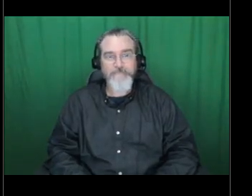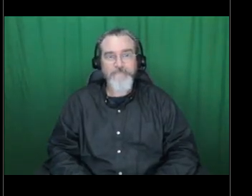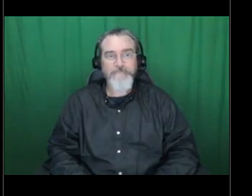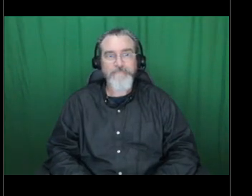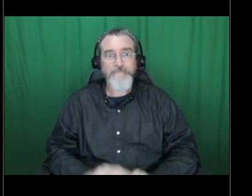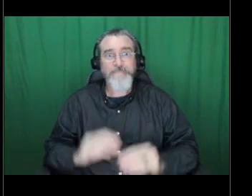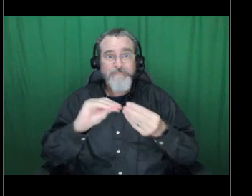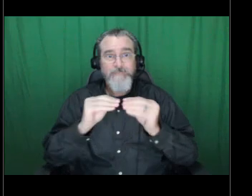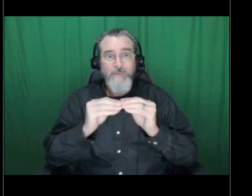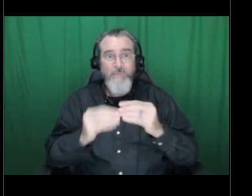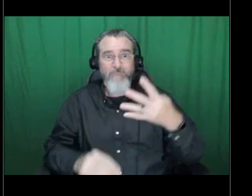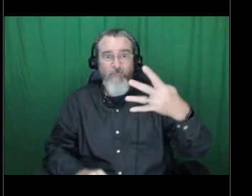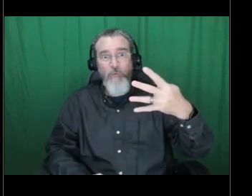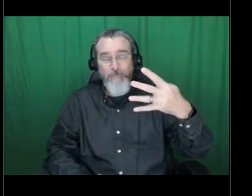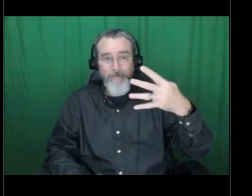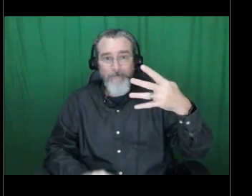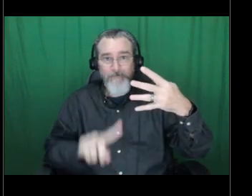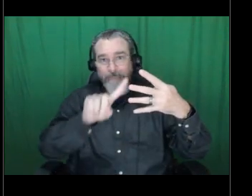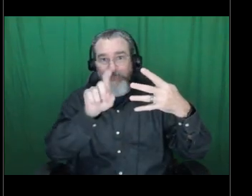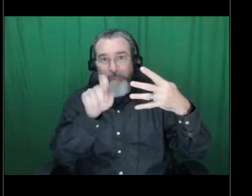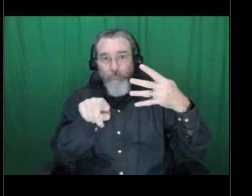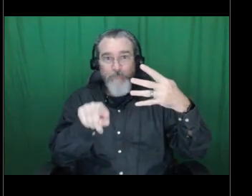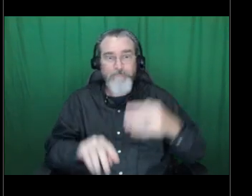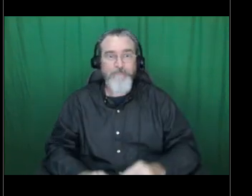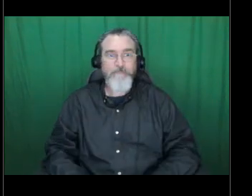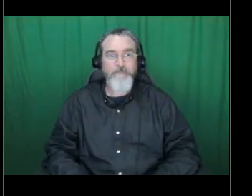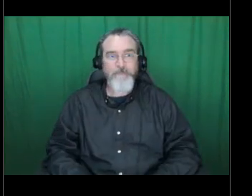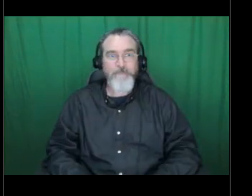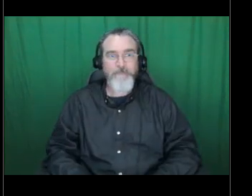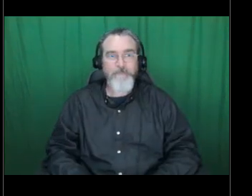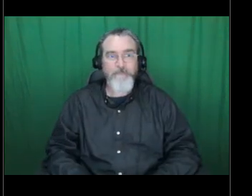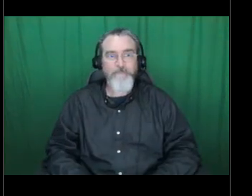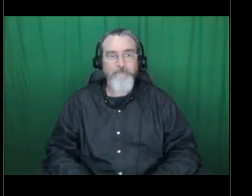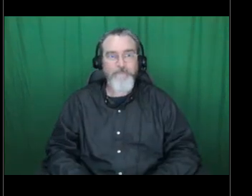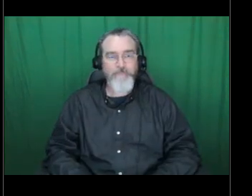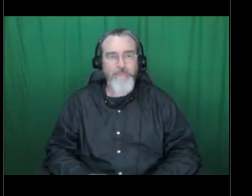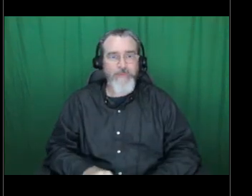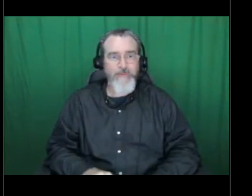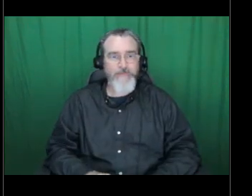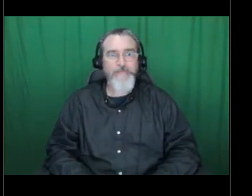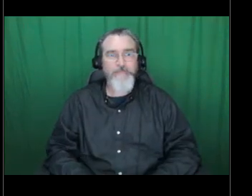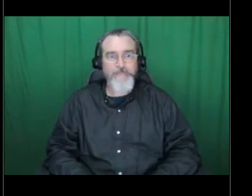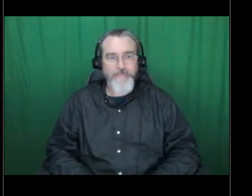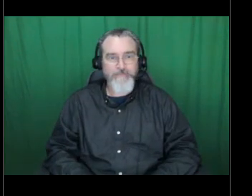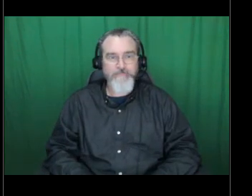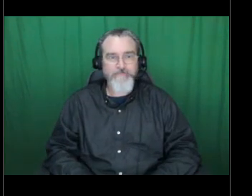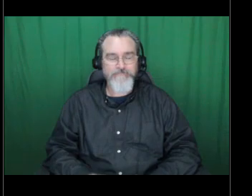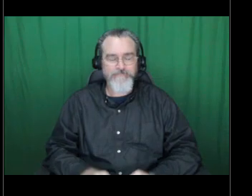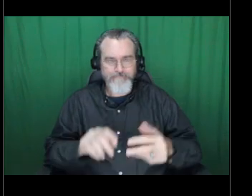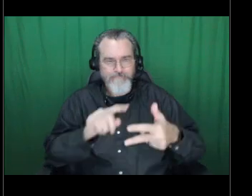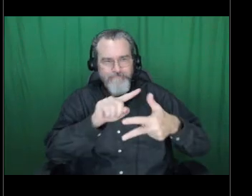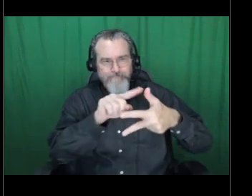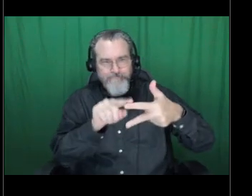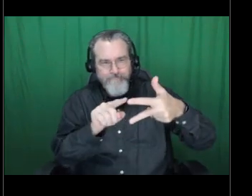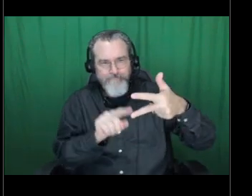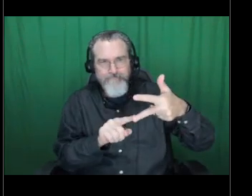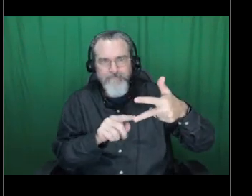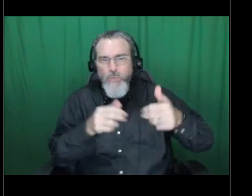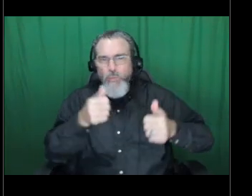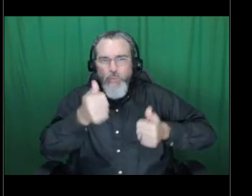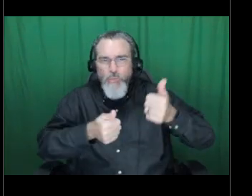Knowledge check 4 reads, the blank analyzes